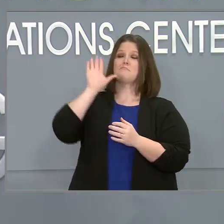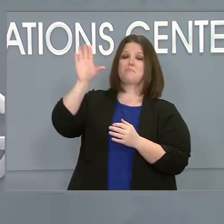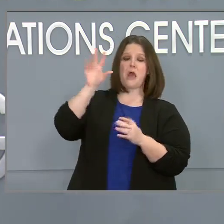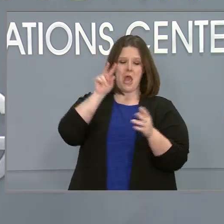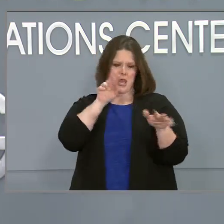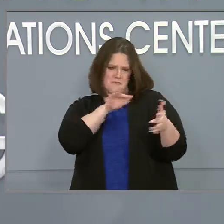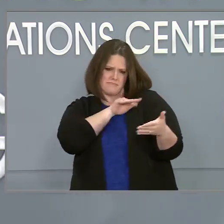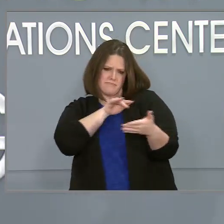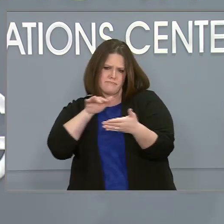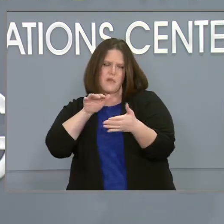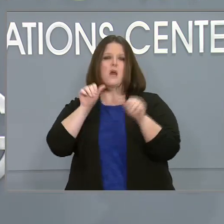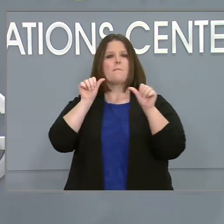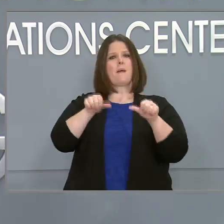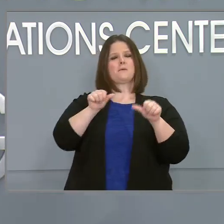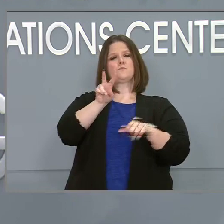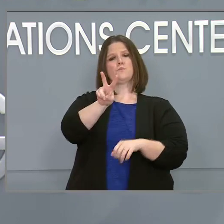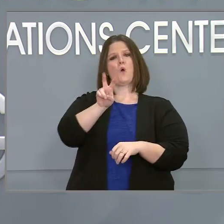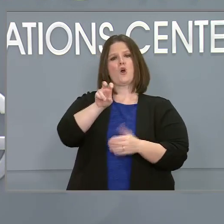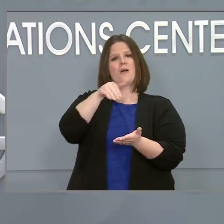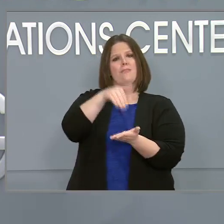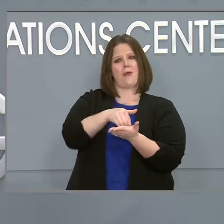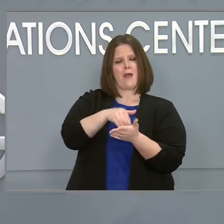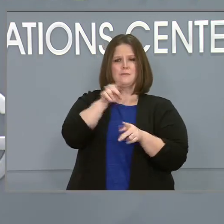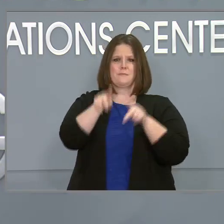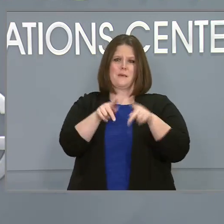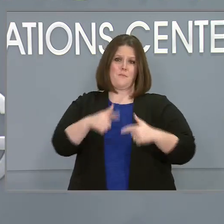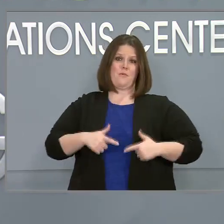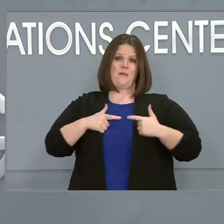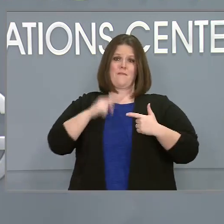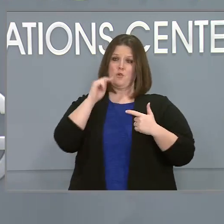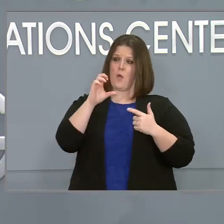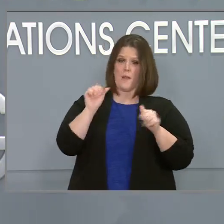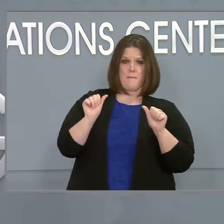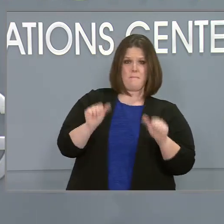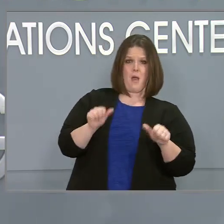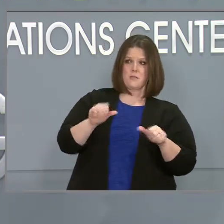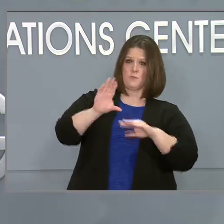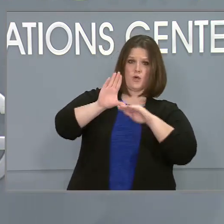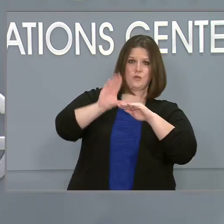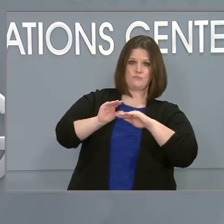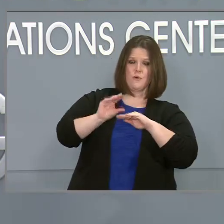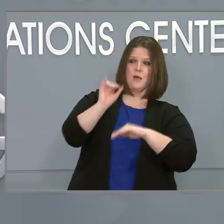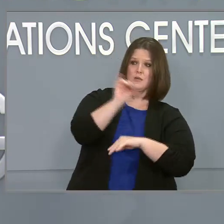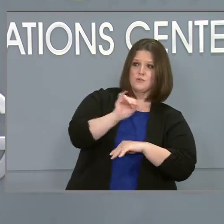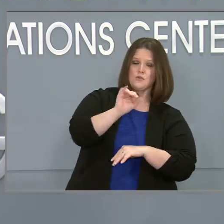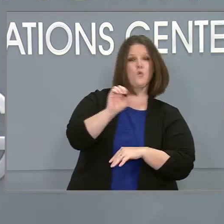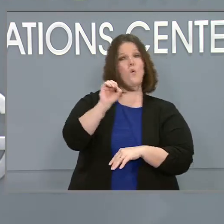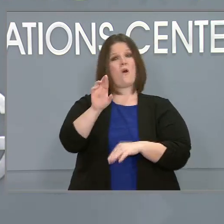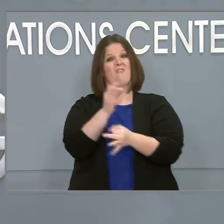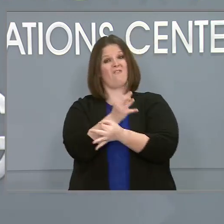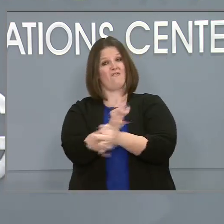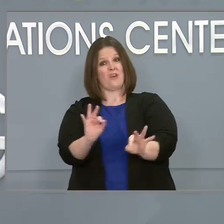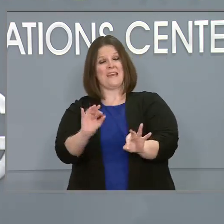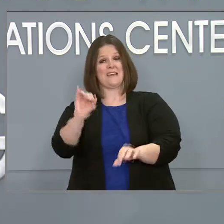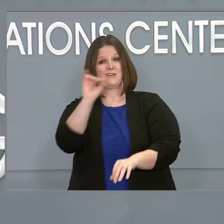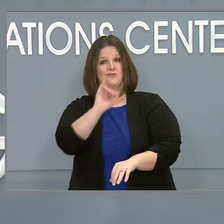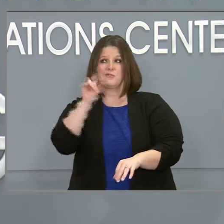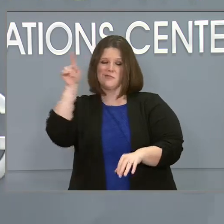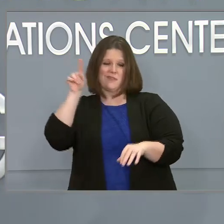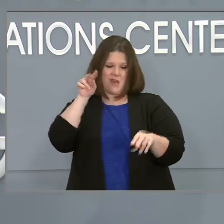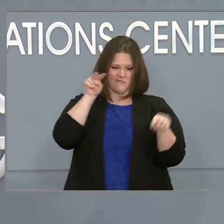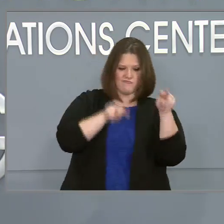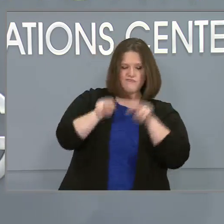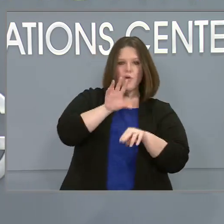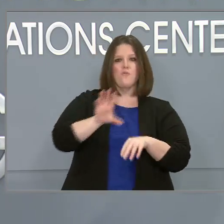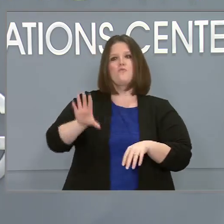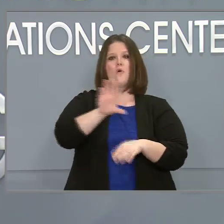are eligible for lower premiums or even no-cost health insurance coverage, depending on your income. So if